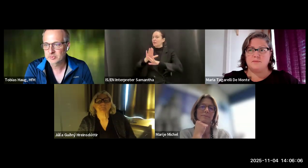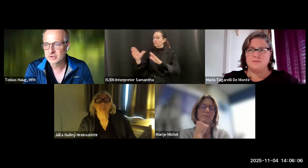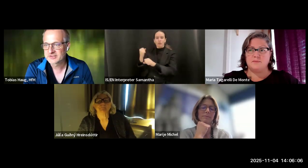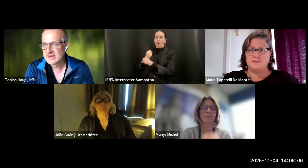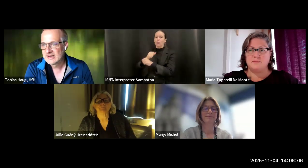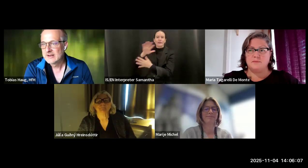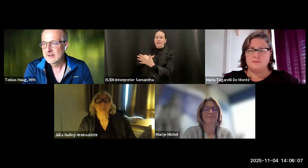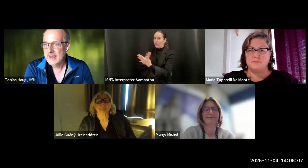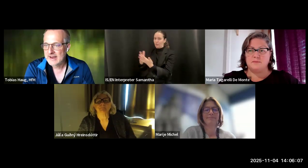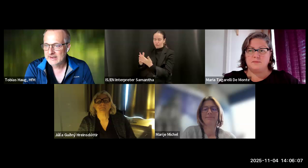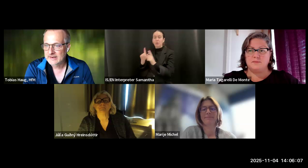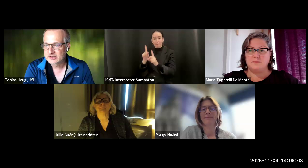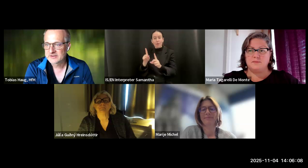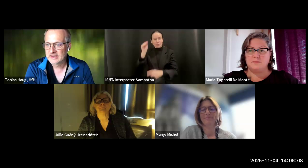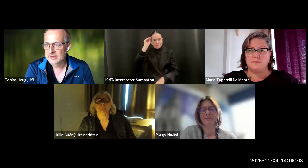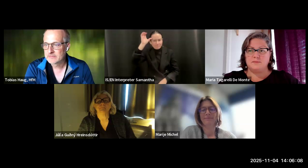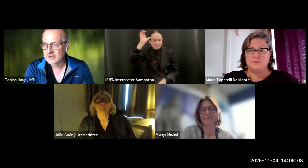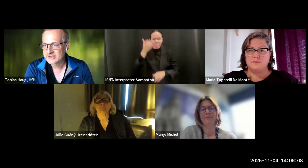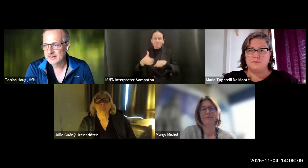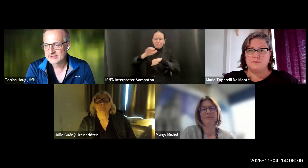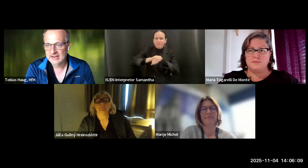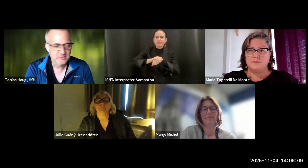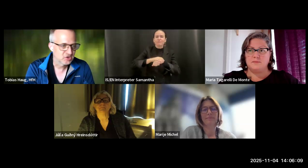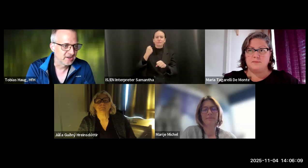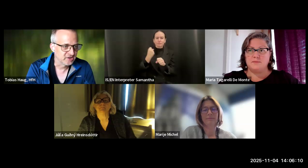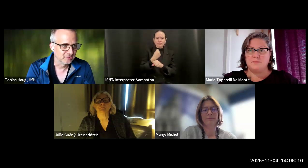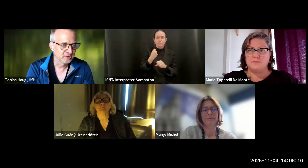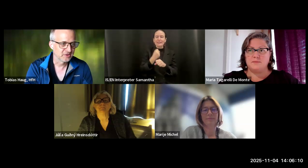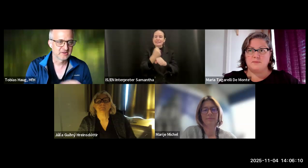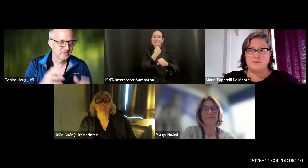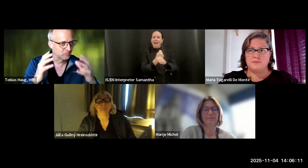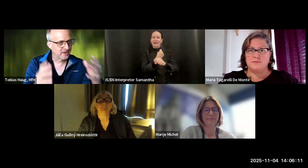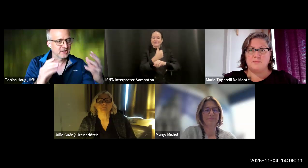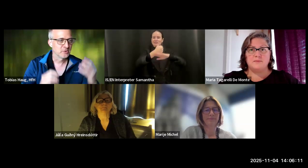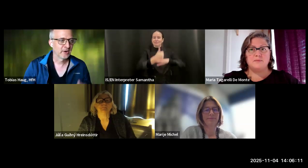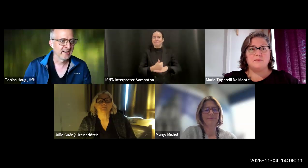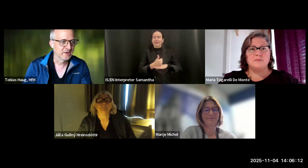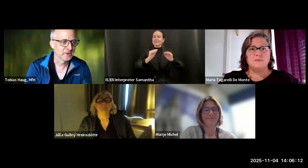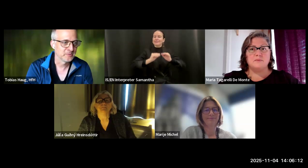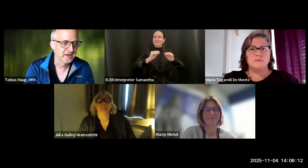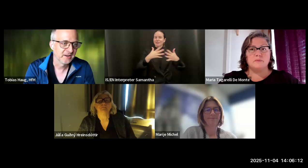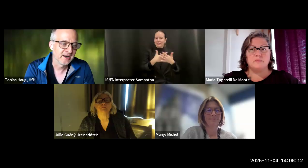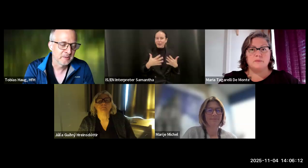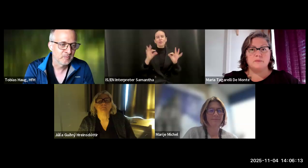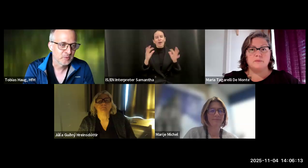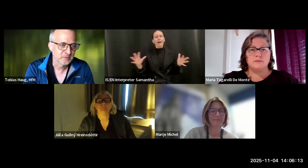of the top experts in task-based language teaching. So this is right down her